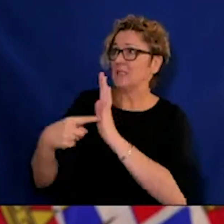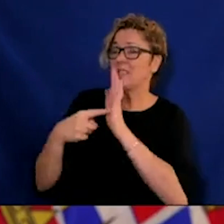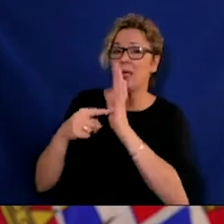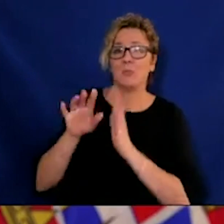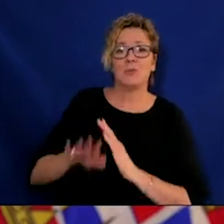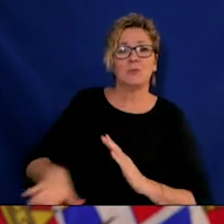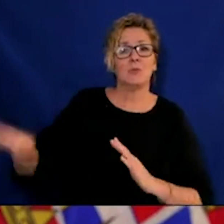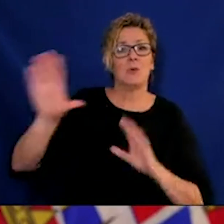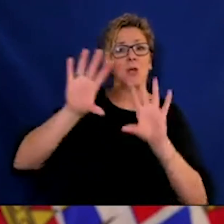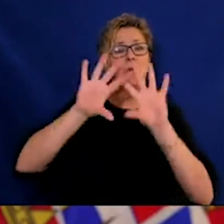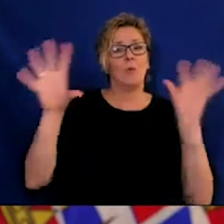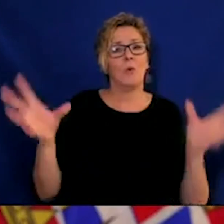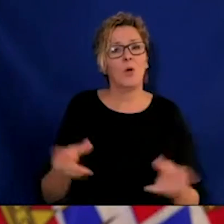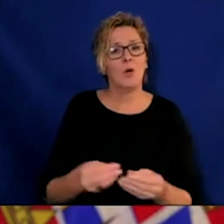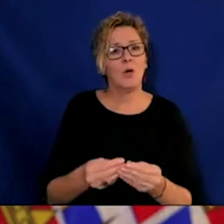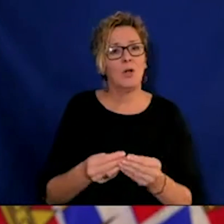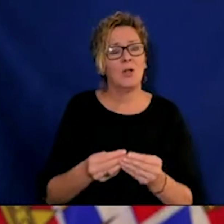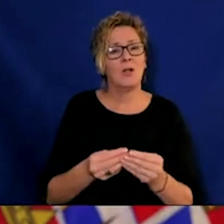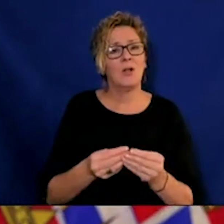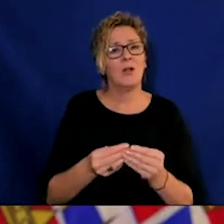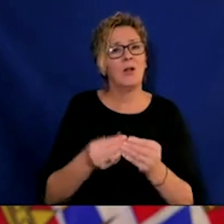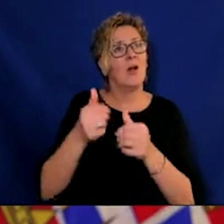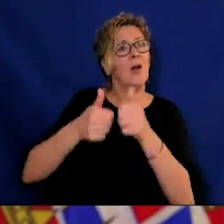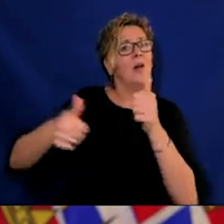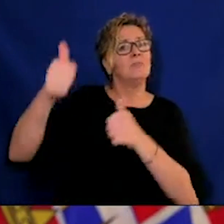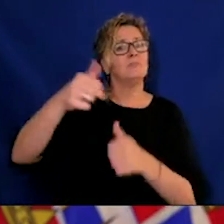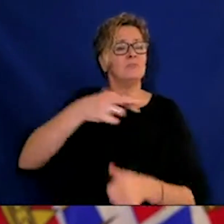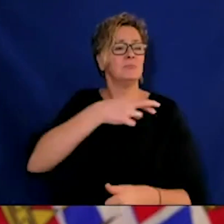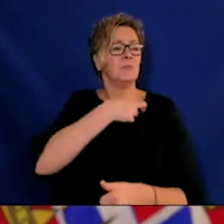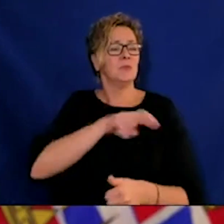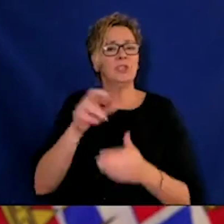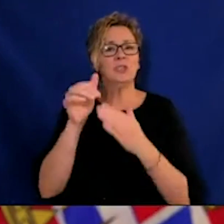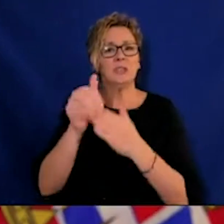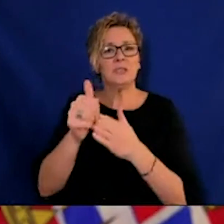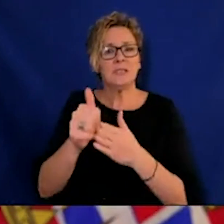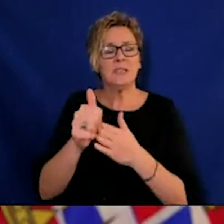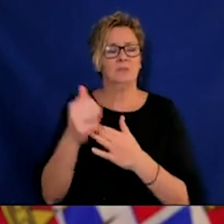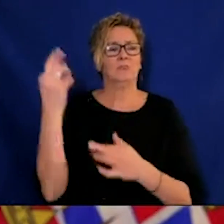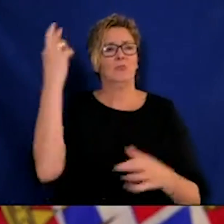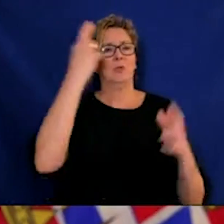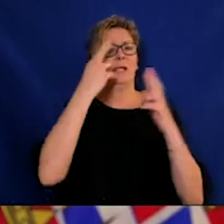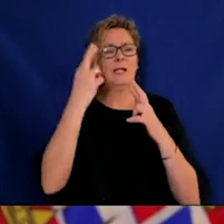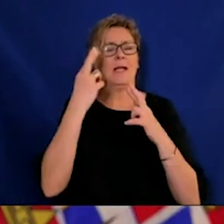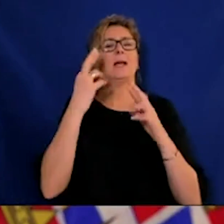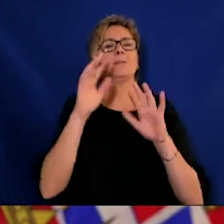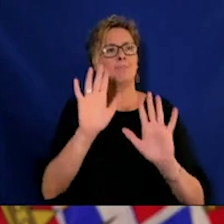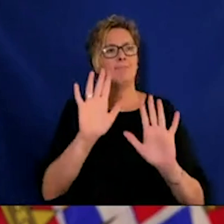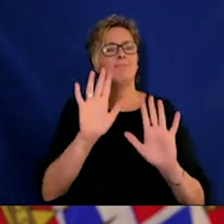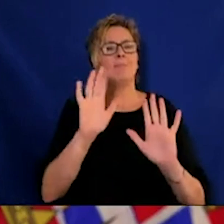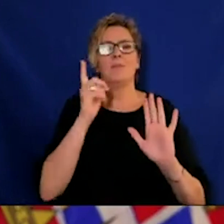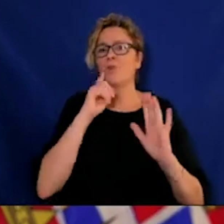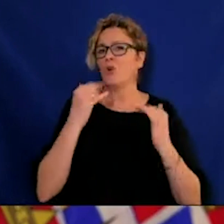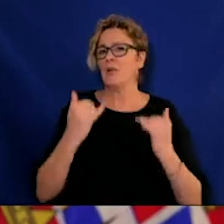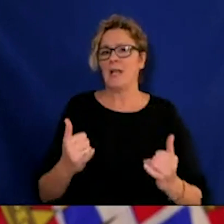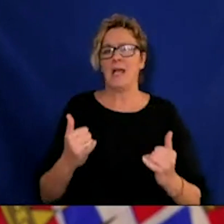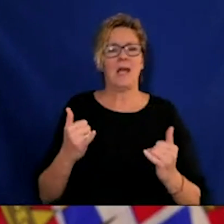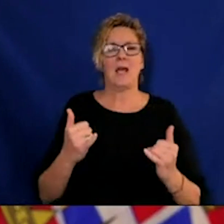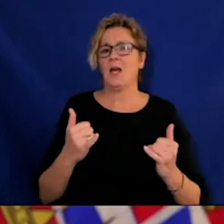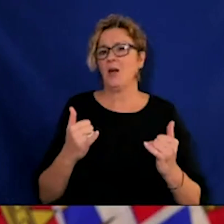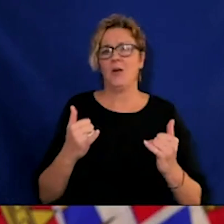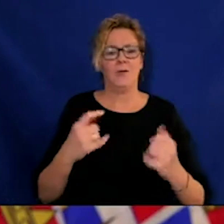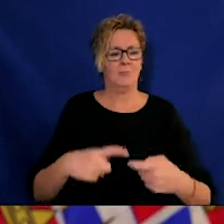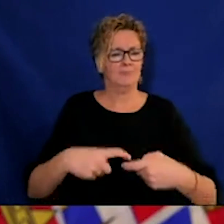that we have many seniors and many elders who are precious to us in our communities, and we want and need to protect them.